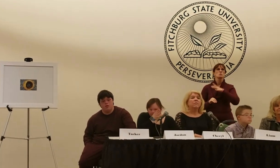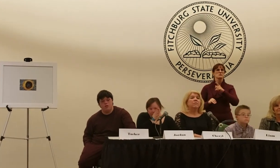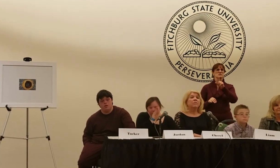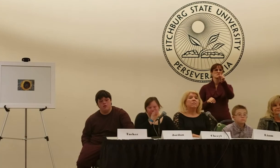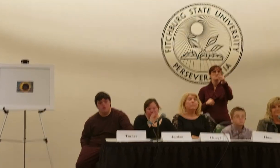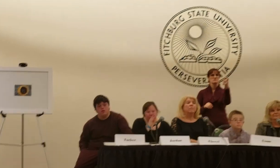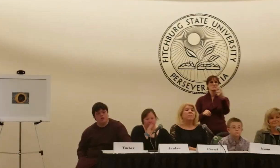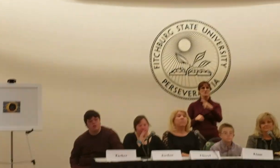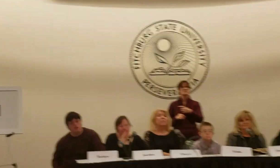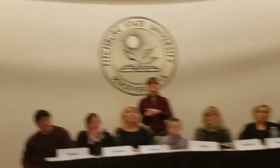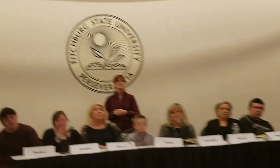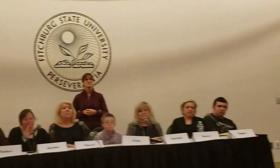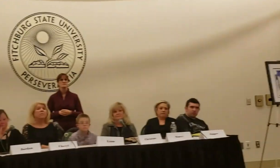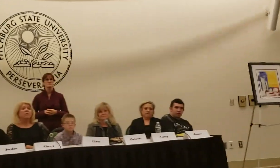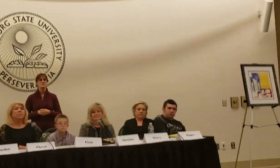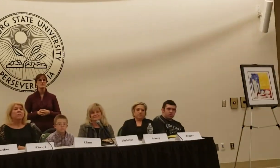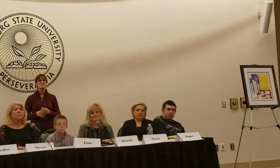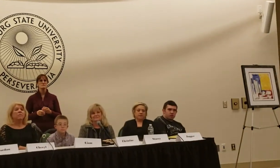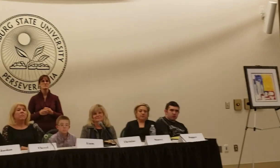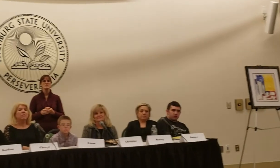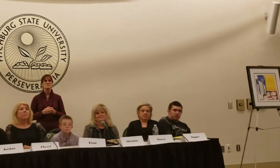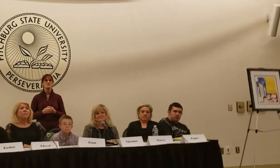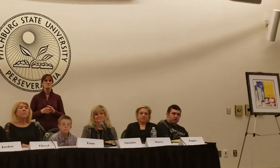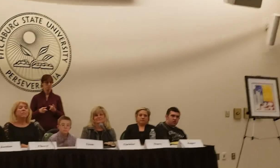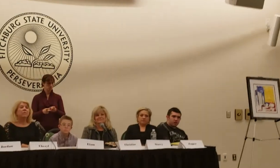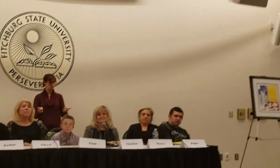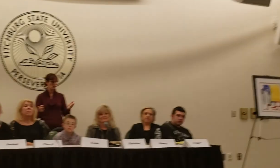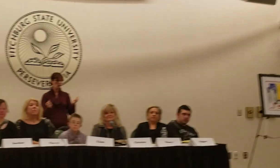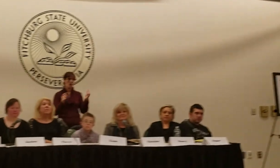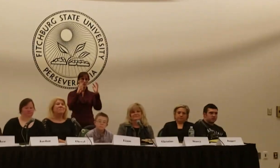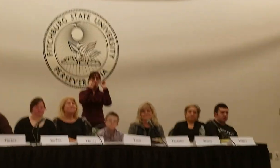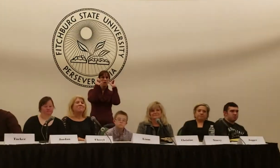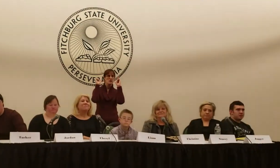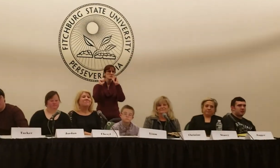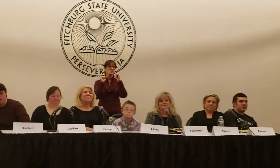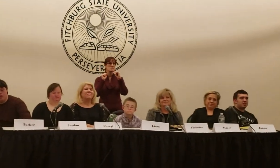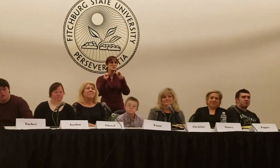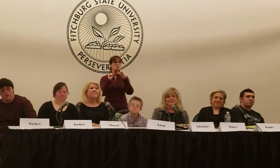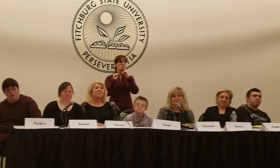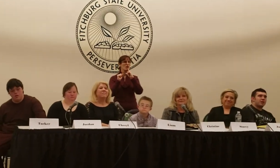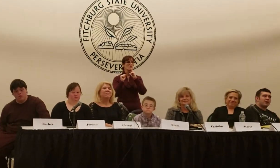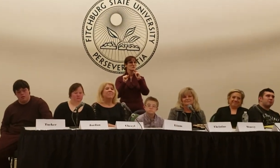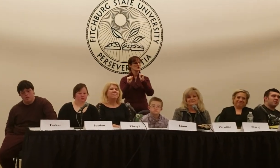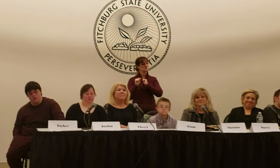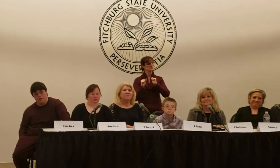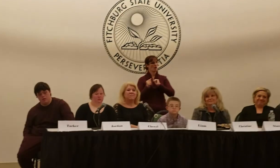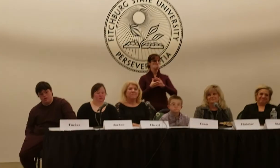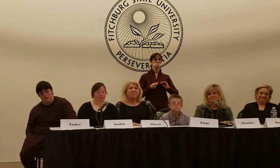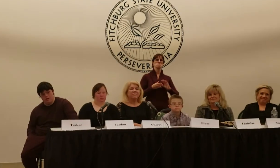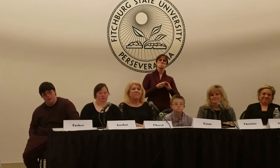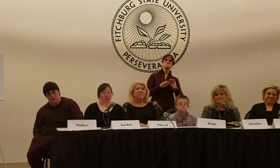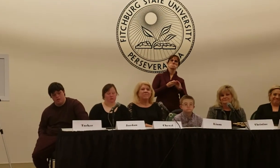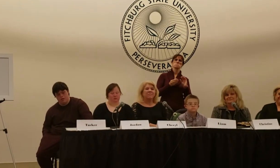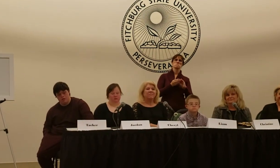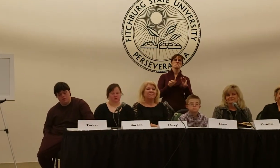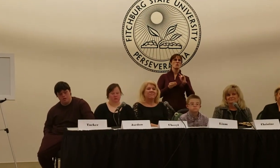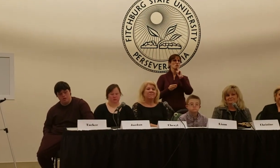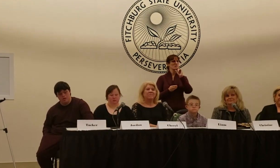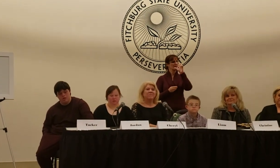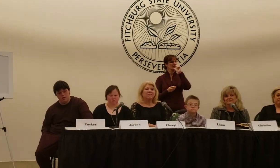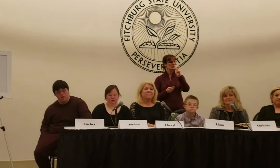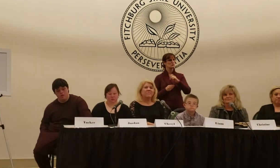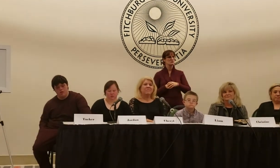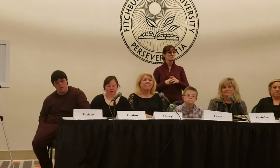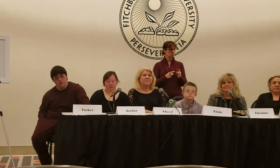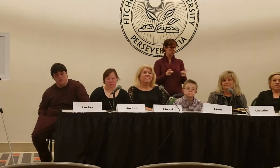say, they're all so marvelous, the way they presented themselves. It was very, very, very, not only interesting, but they all